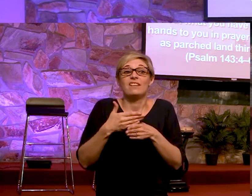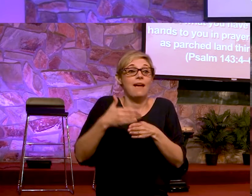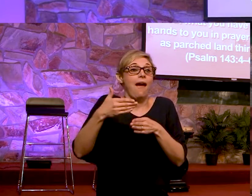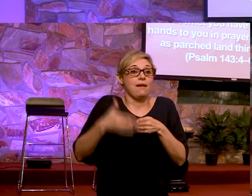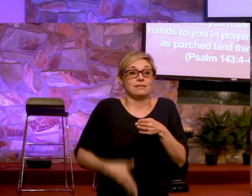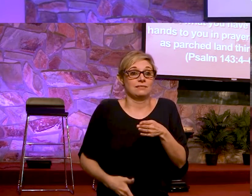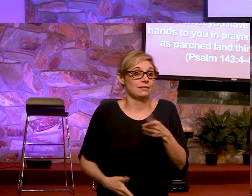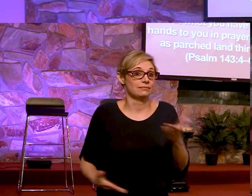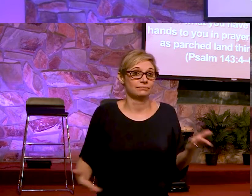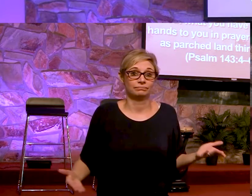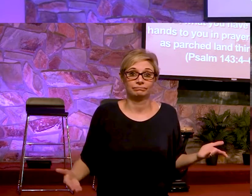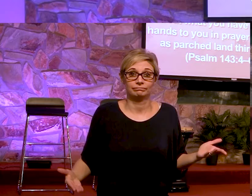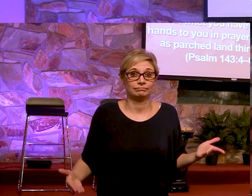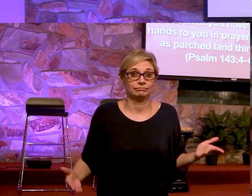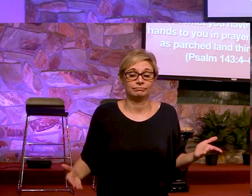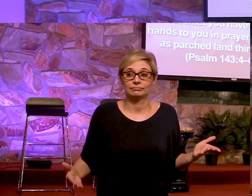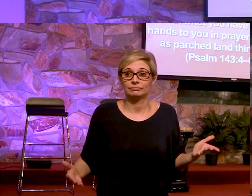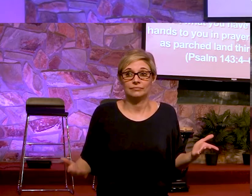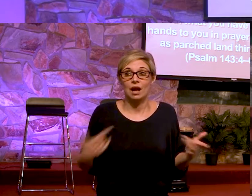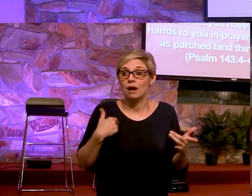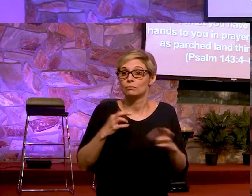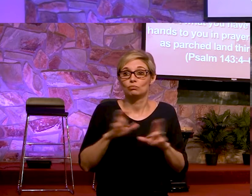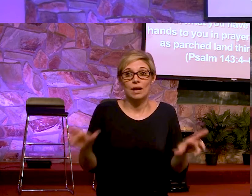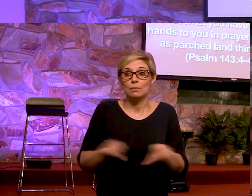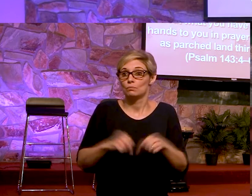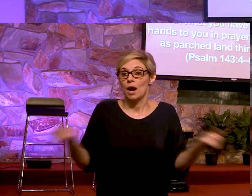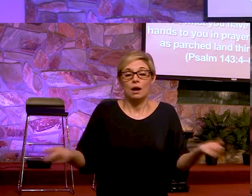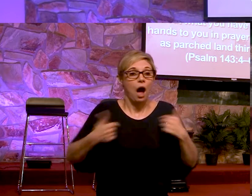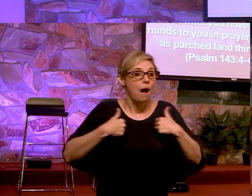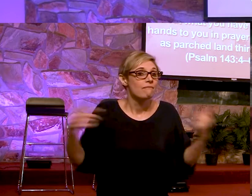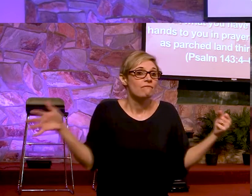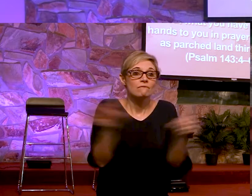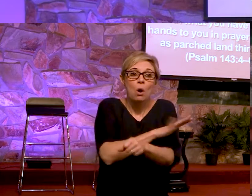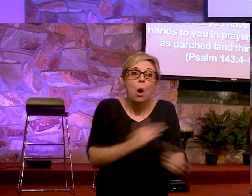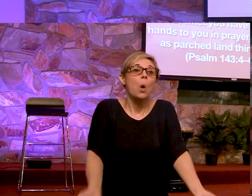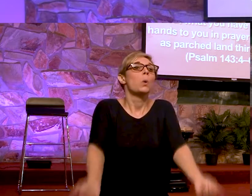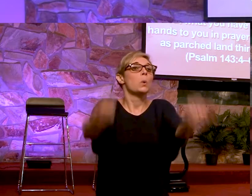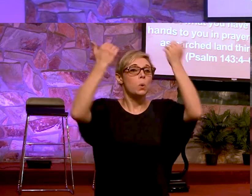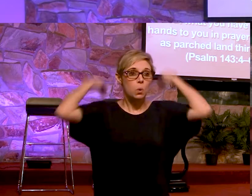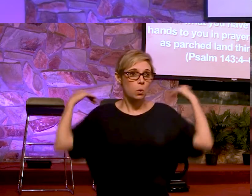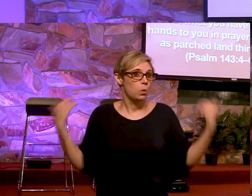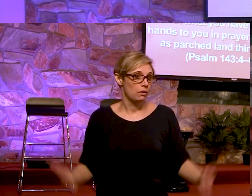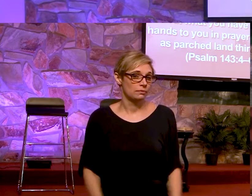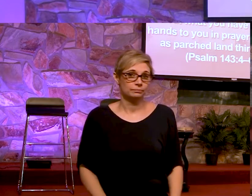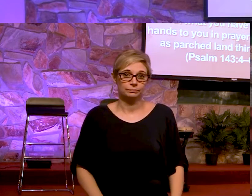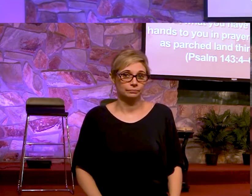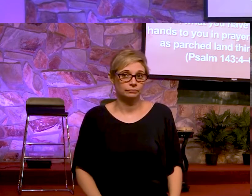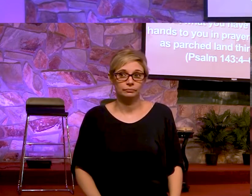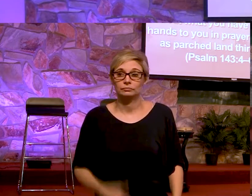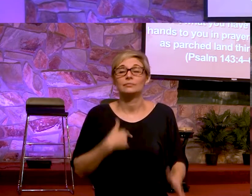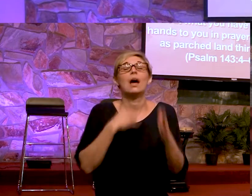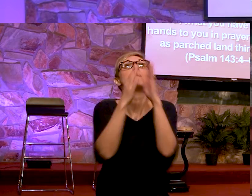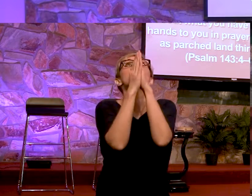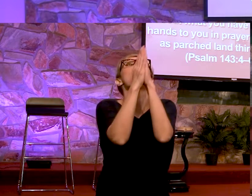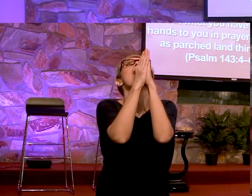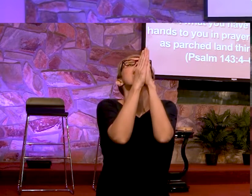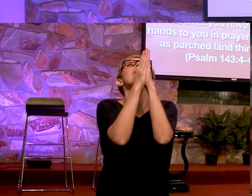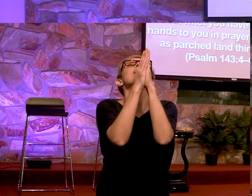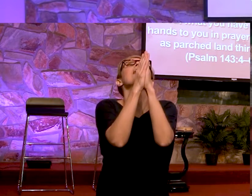here. I'm at my breaking point. I'm overwhelmed. God, I'm praying to